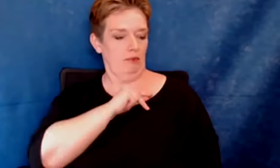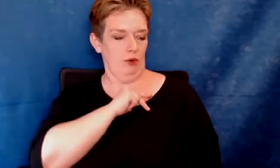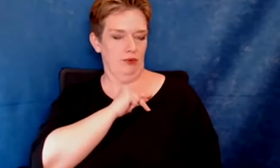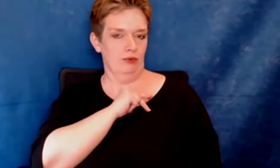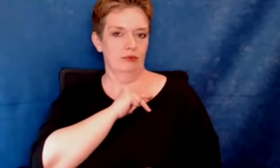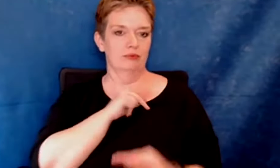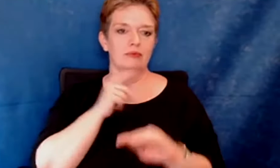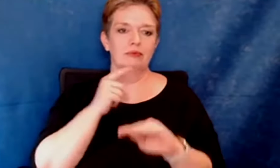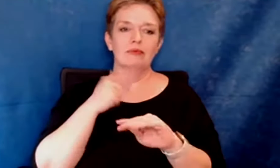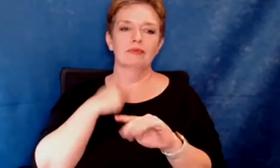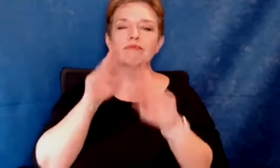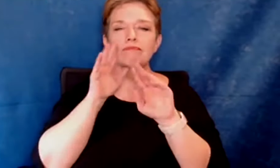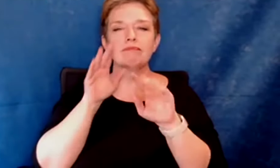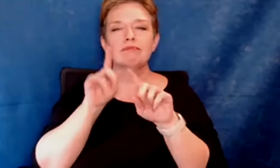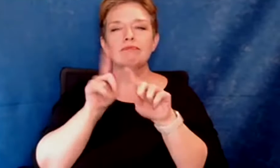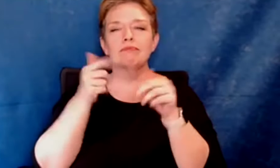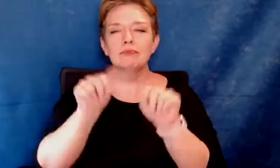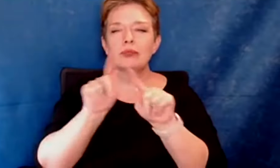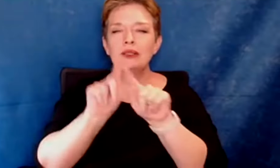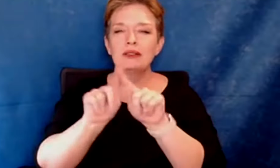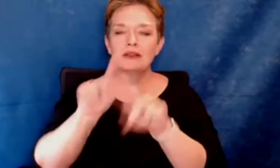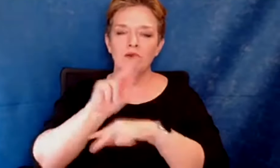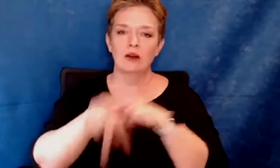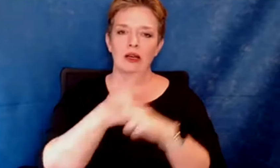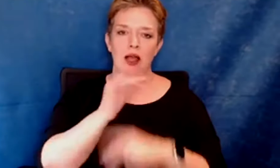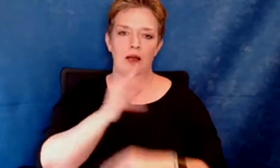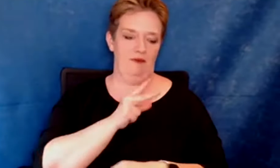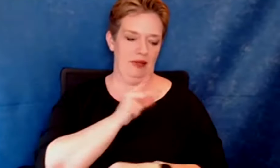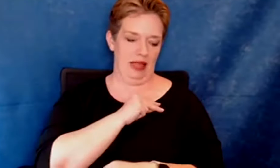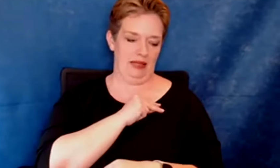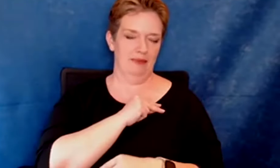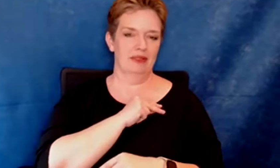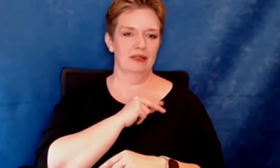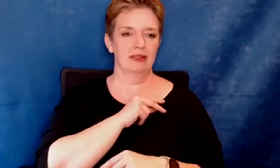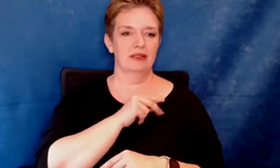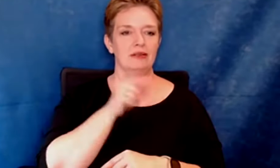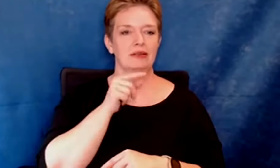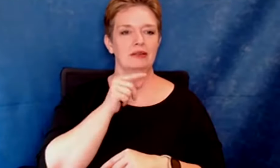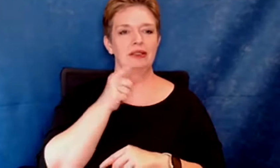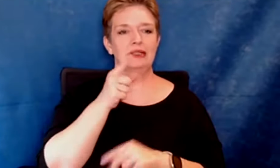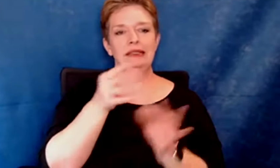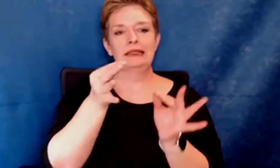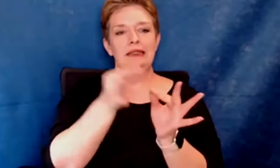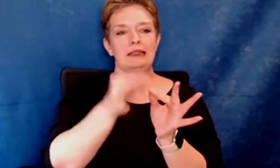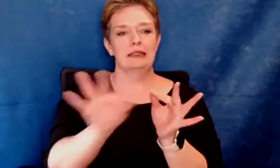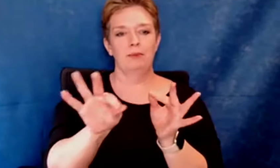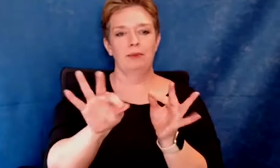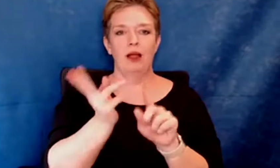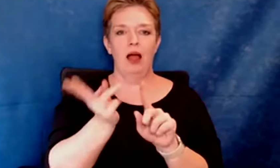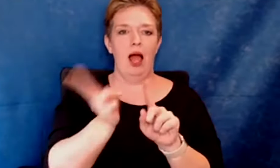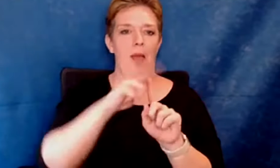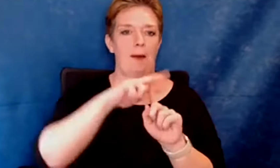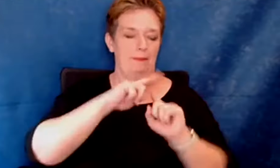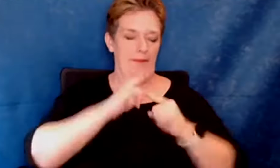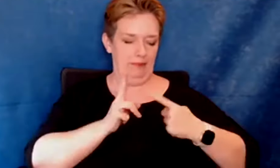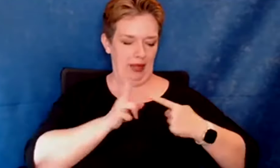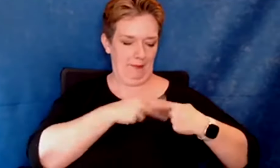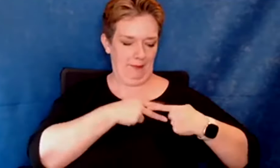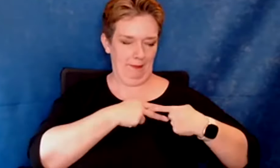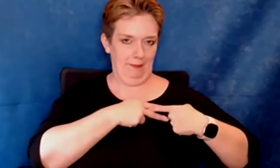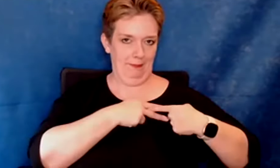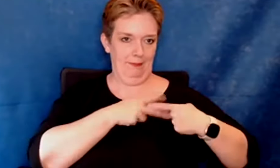clasps in the beginning and settled on one I'll show you later, but this is just like a simple design I was working on,